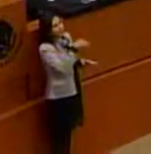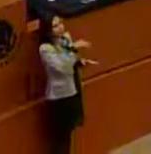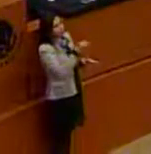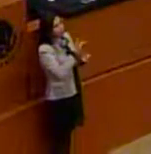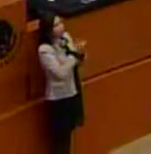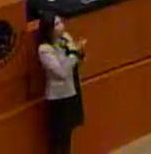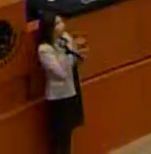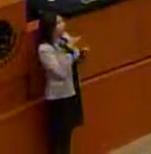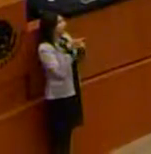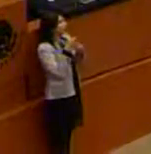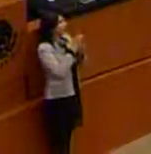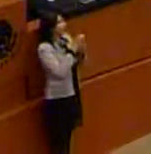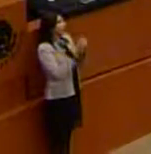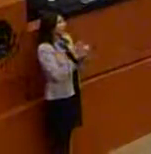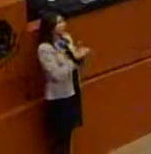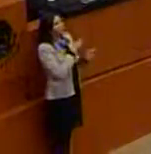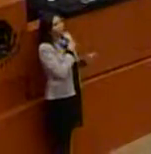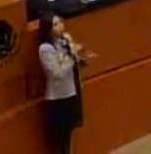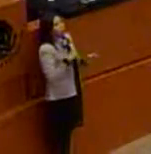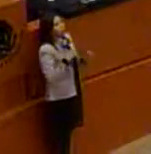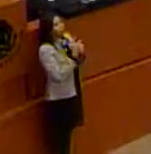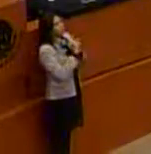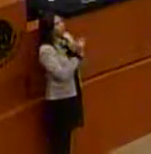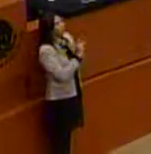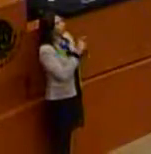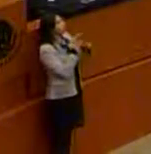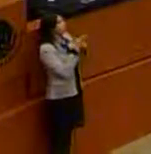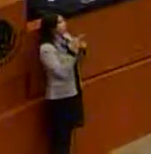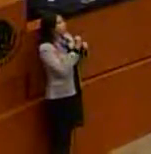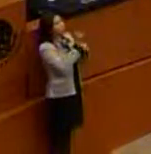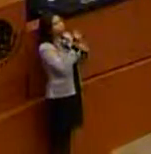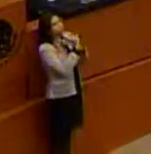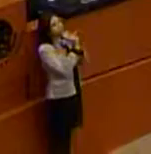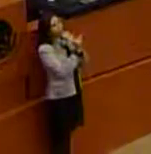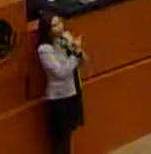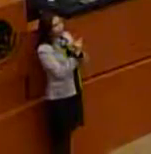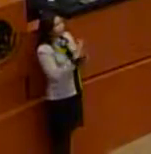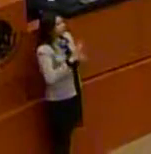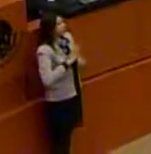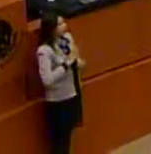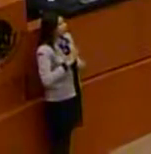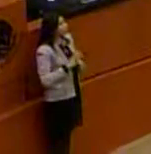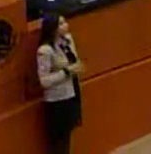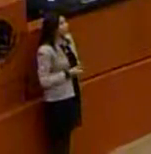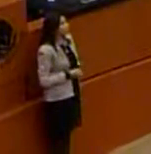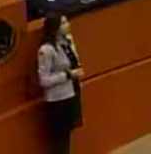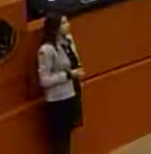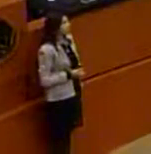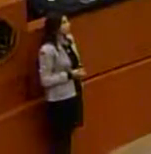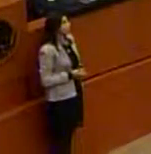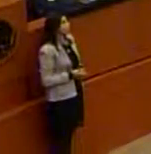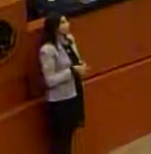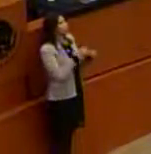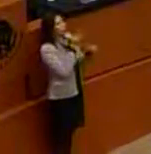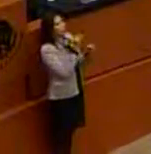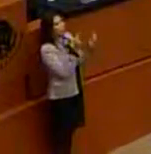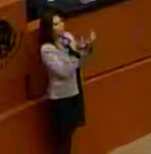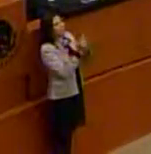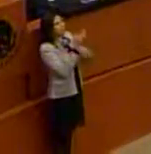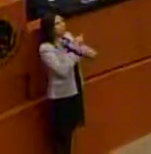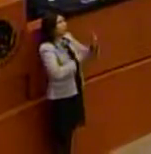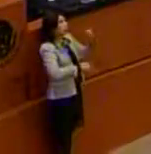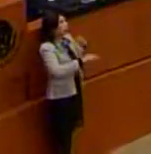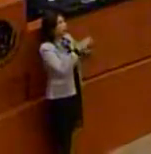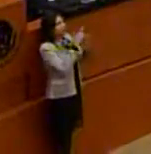many, many, many cases in our own country, and in many, many cases in all countries, unnecessary. I'm not saying all the conditional rules